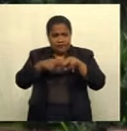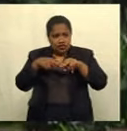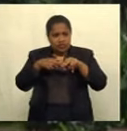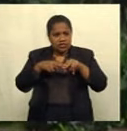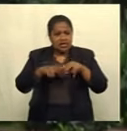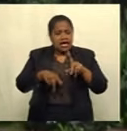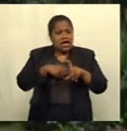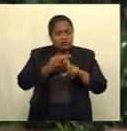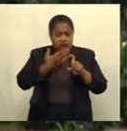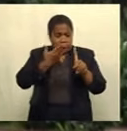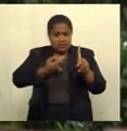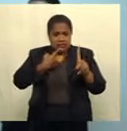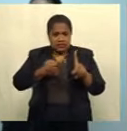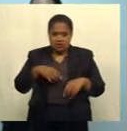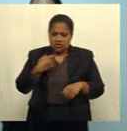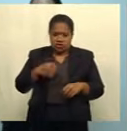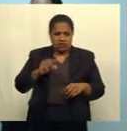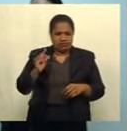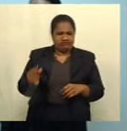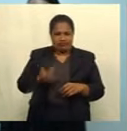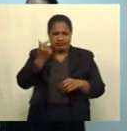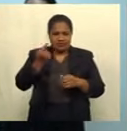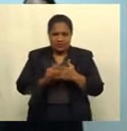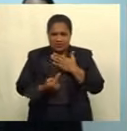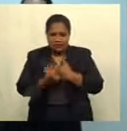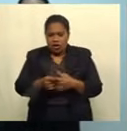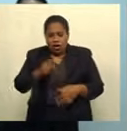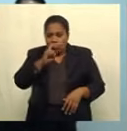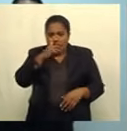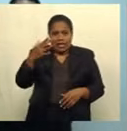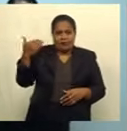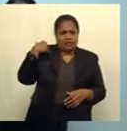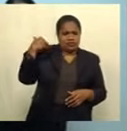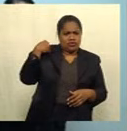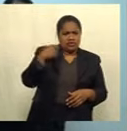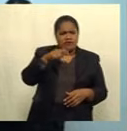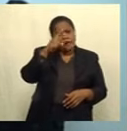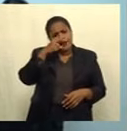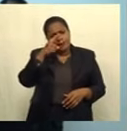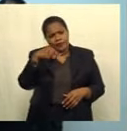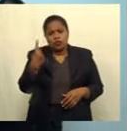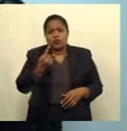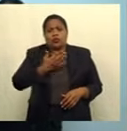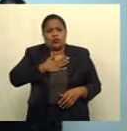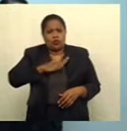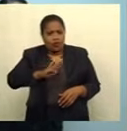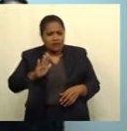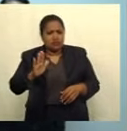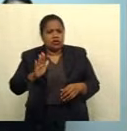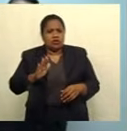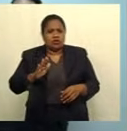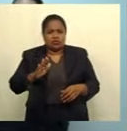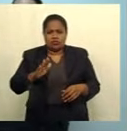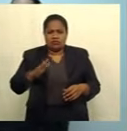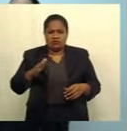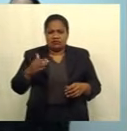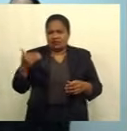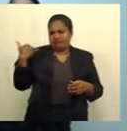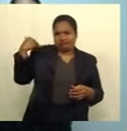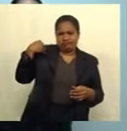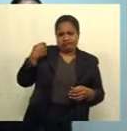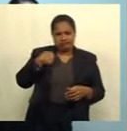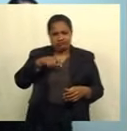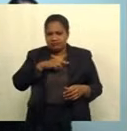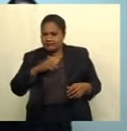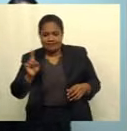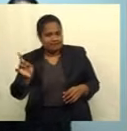instant gratification. We obviously cannot be distracted by people who are wanting to make destructive noises.